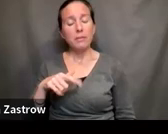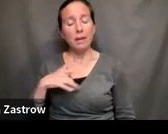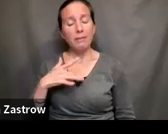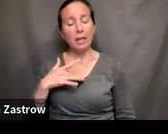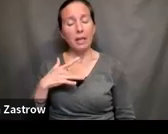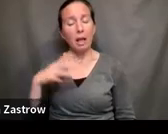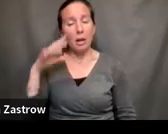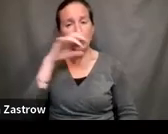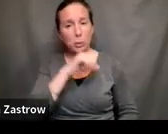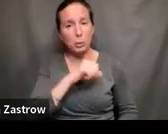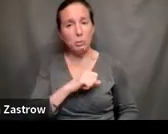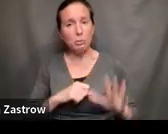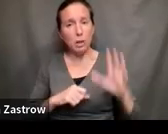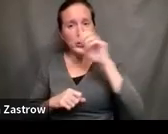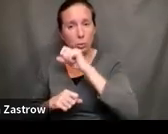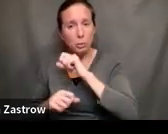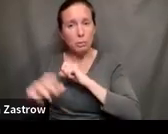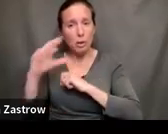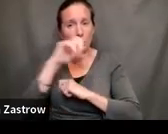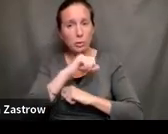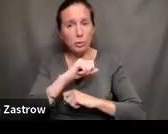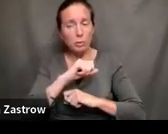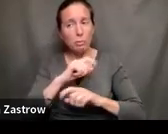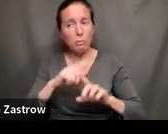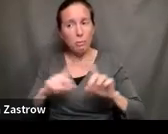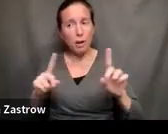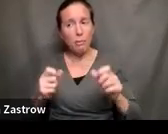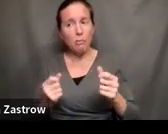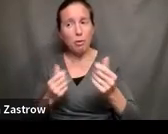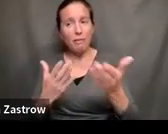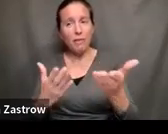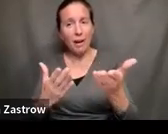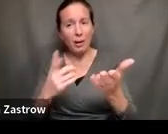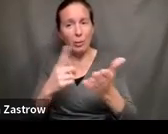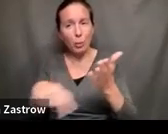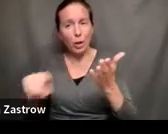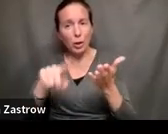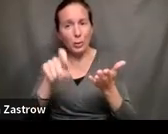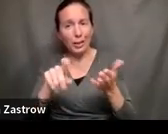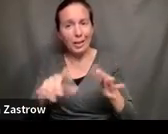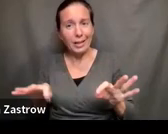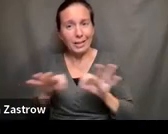are giving you what you need, basically.